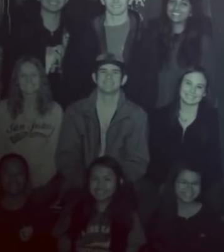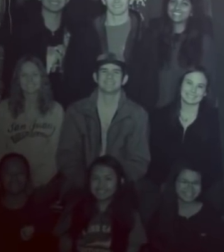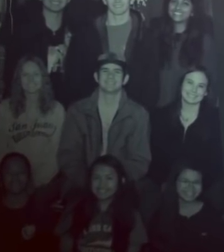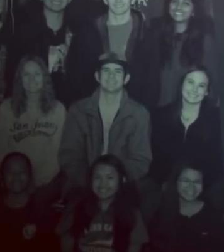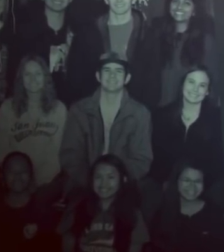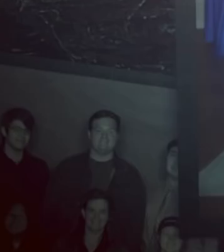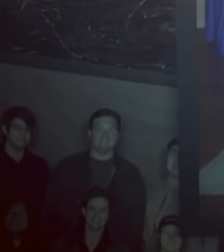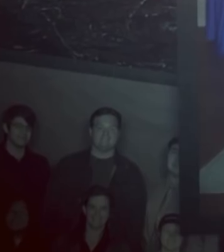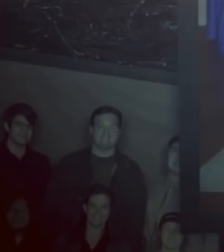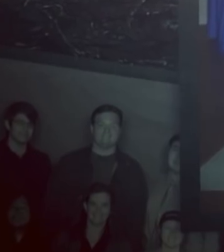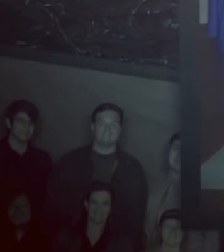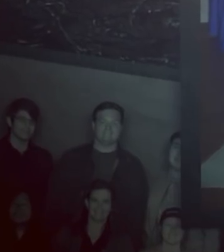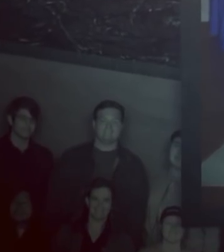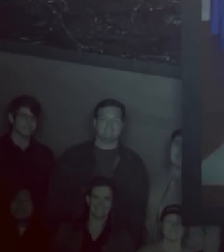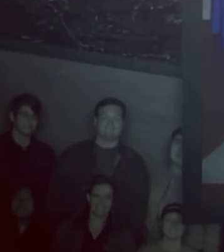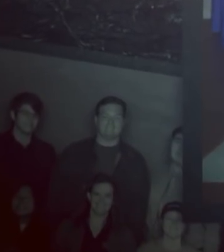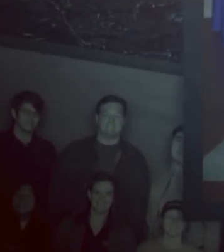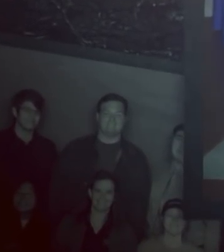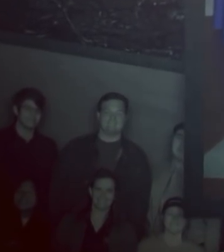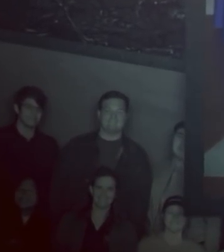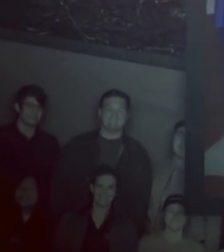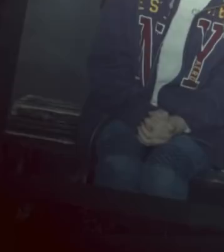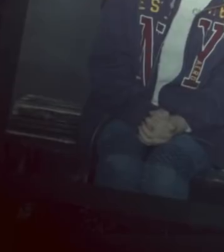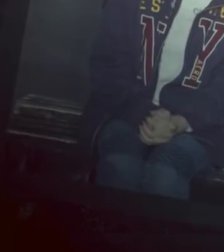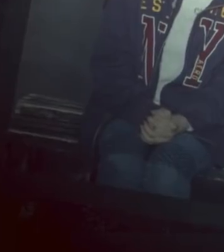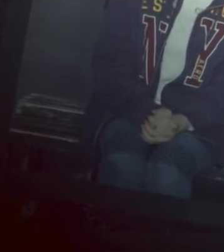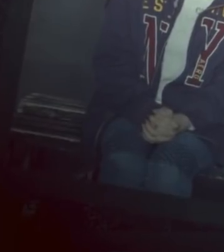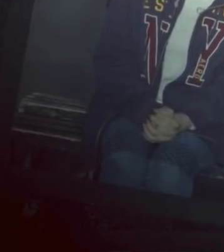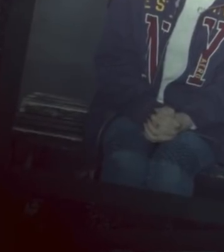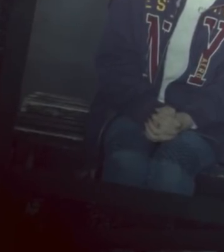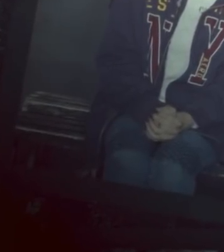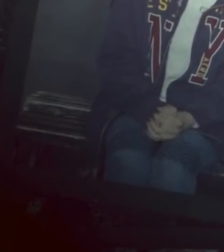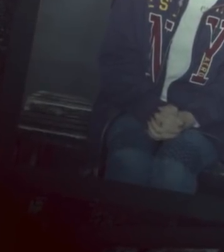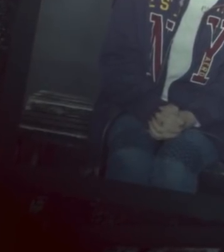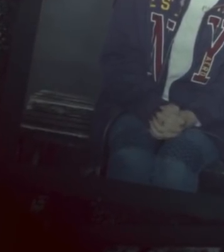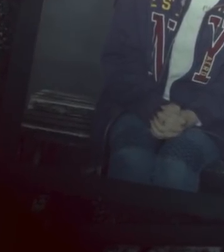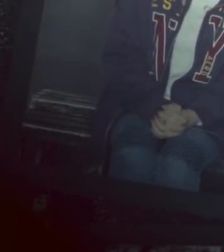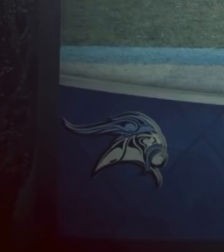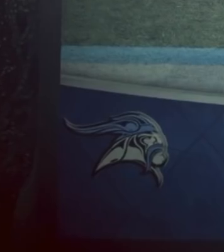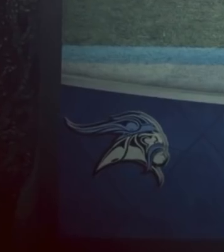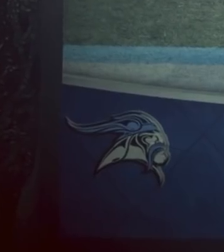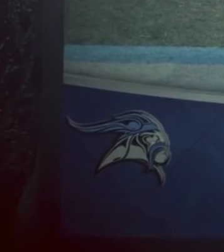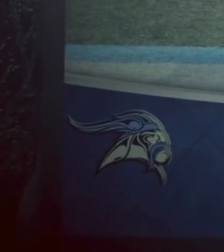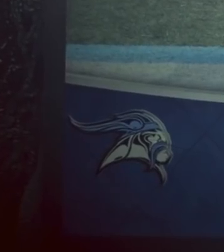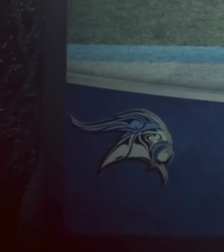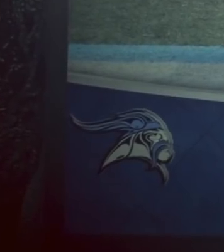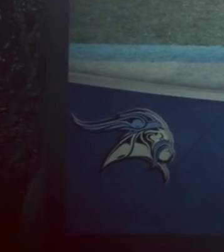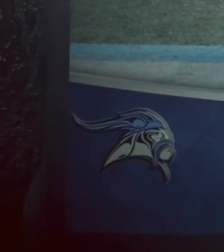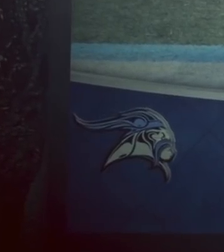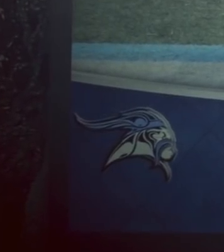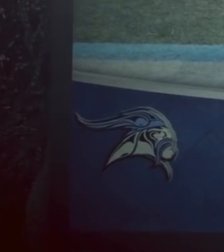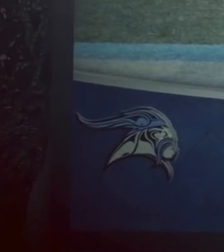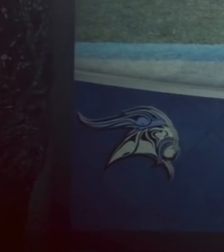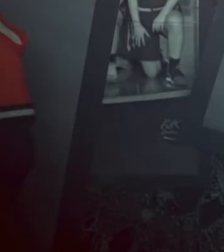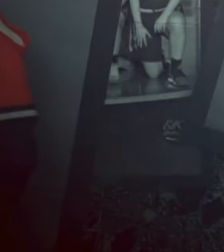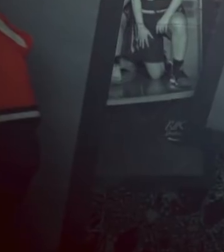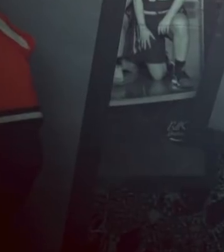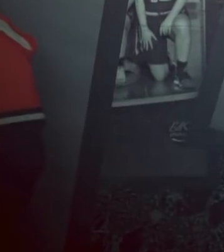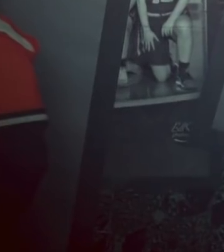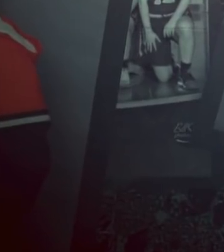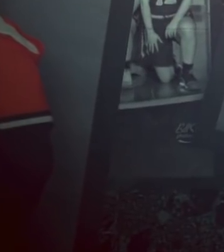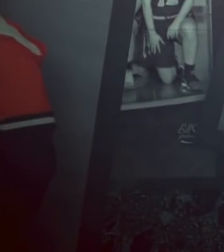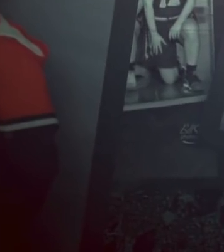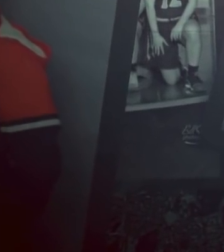Too many years fighting back tears. Why can't the past just